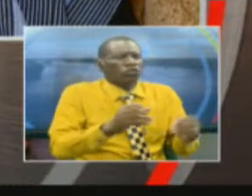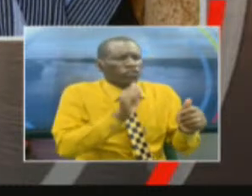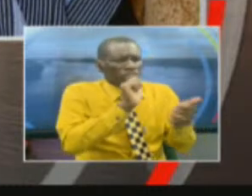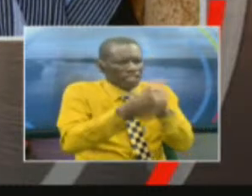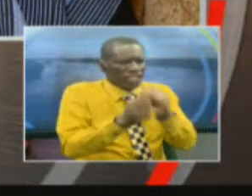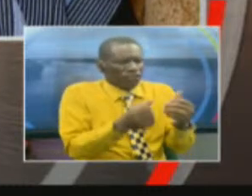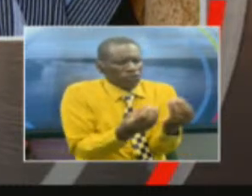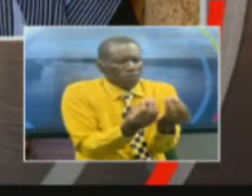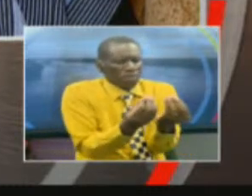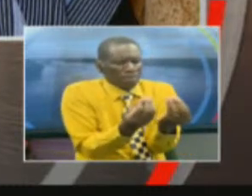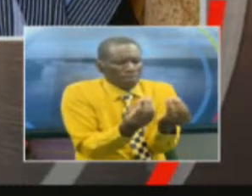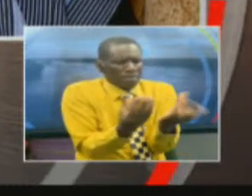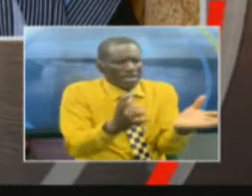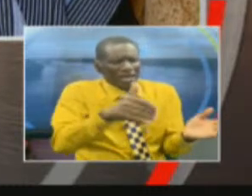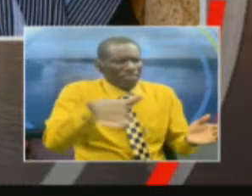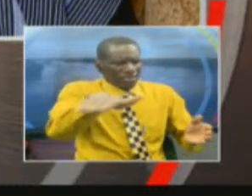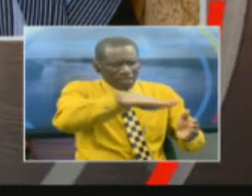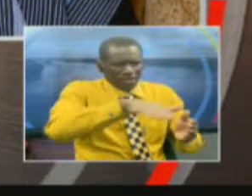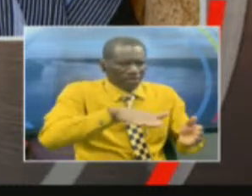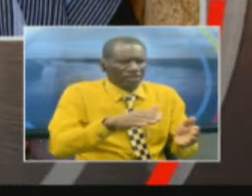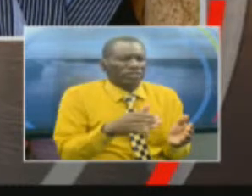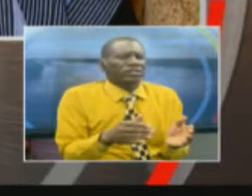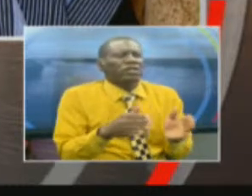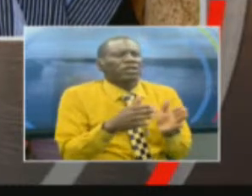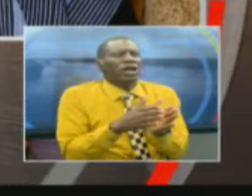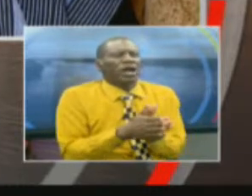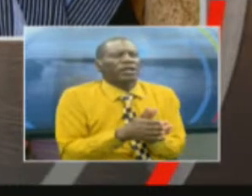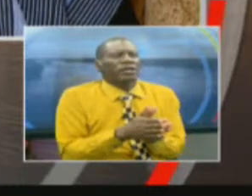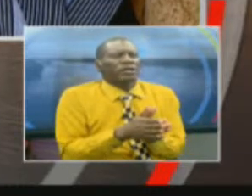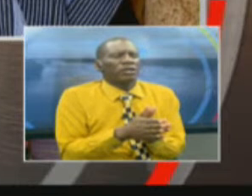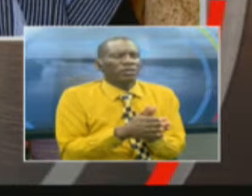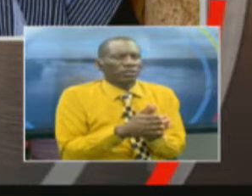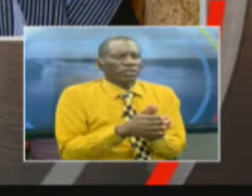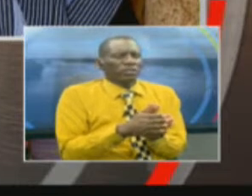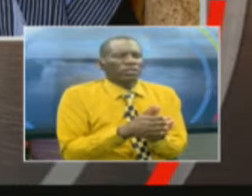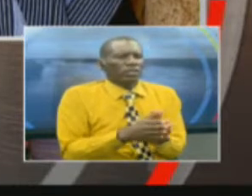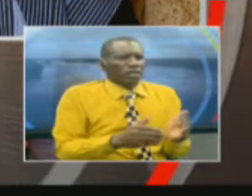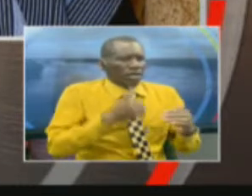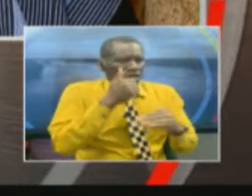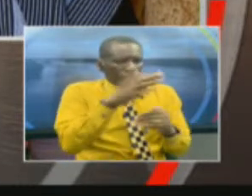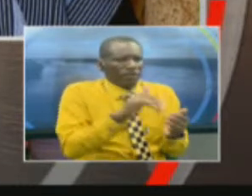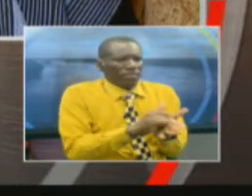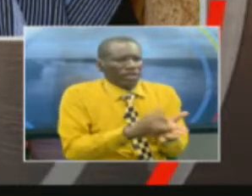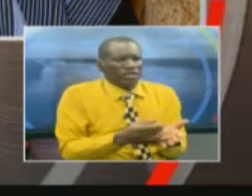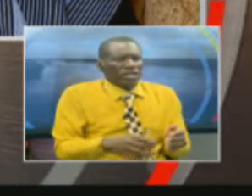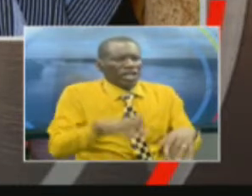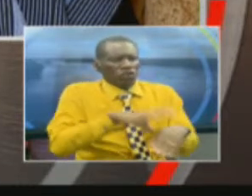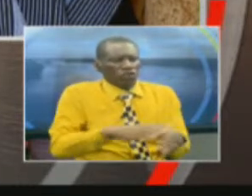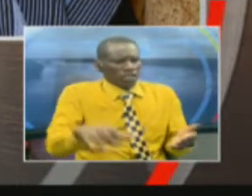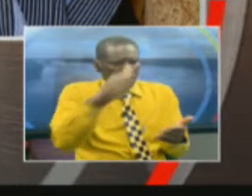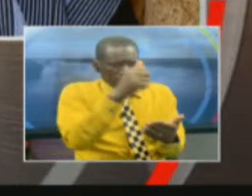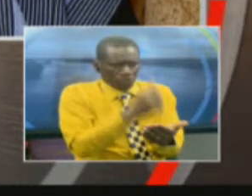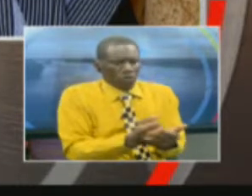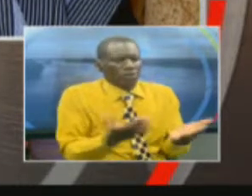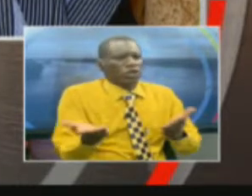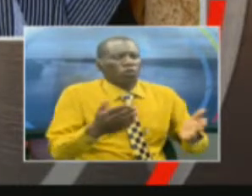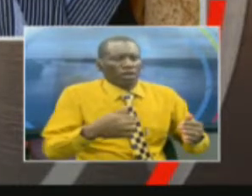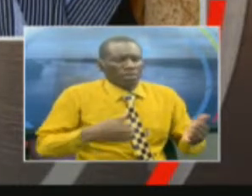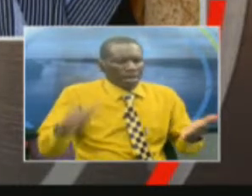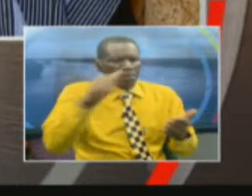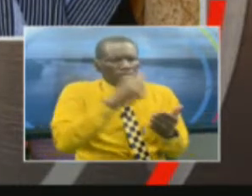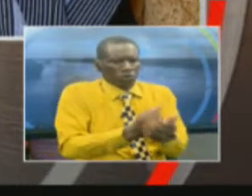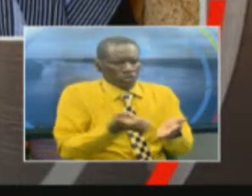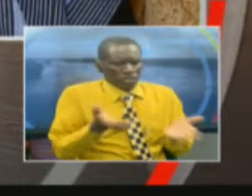to many other places, and eventually I got a place where I'm employed